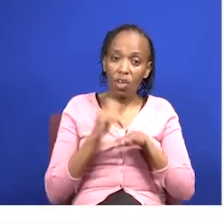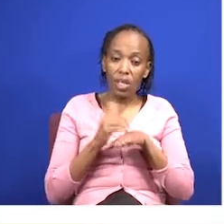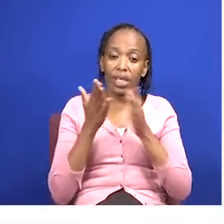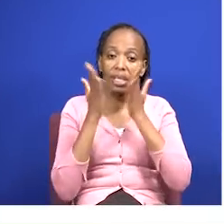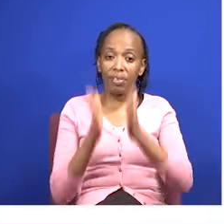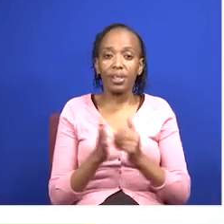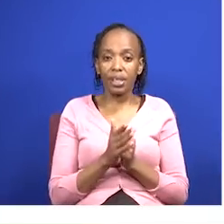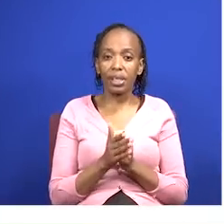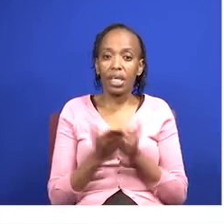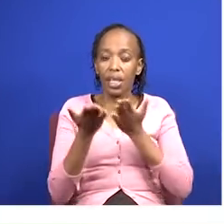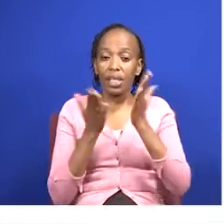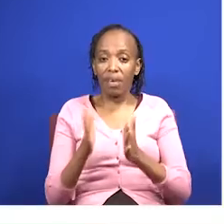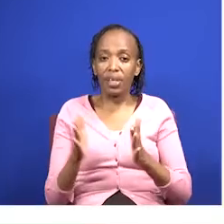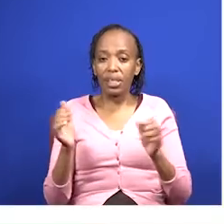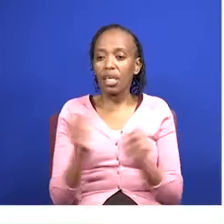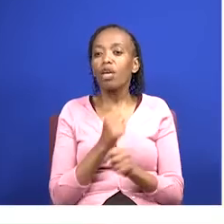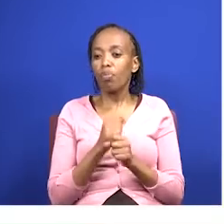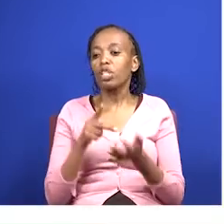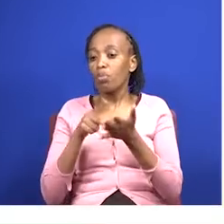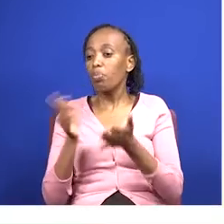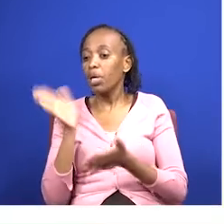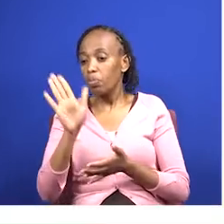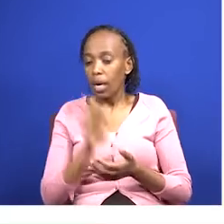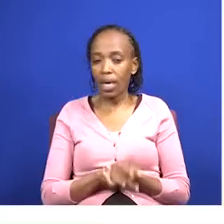So he called this servant. This servant could not pay.